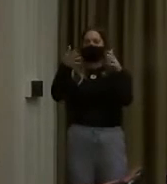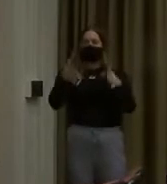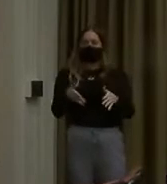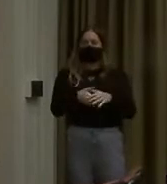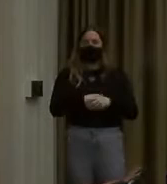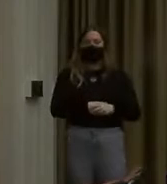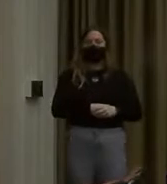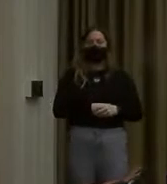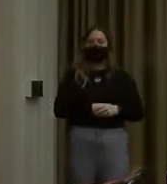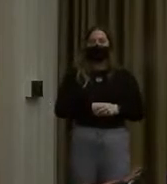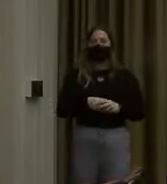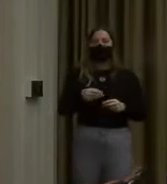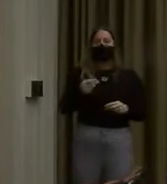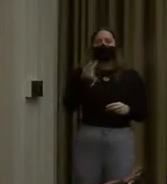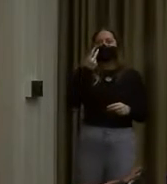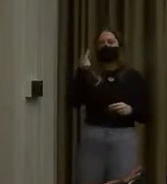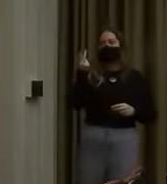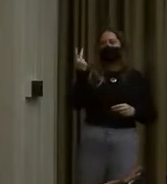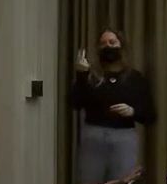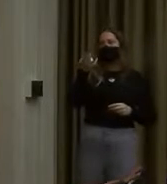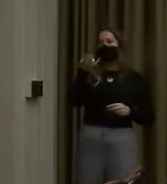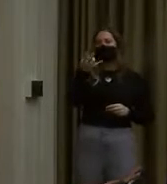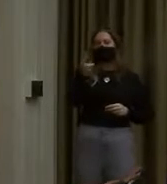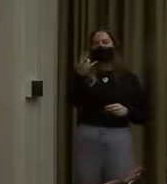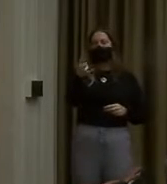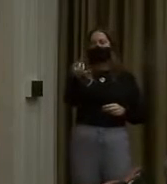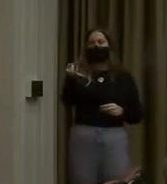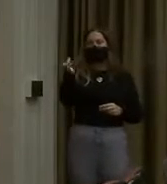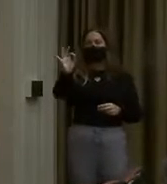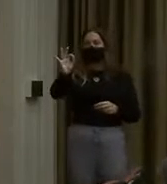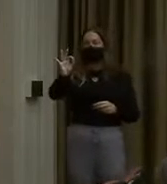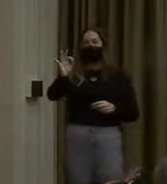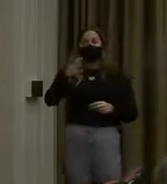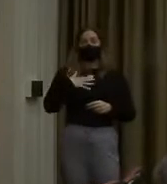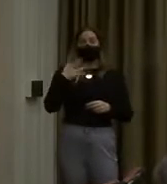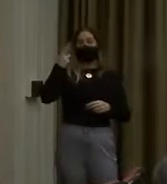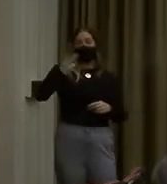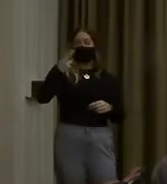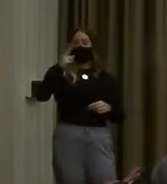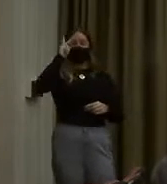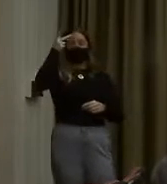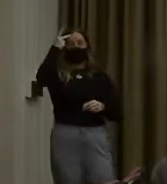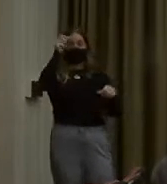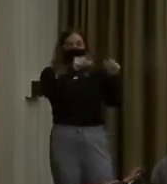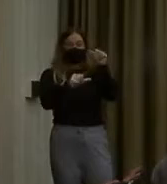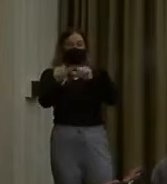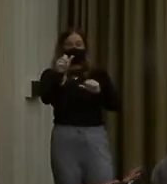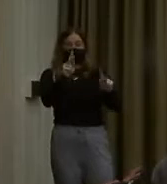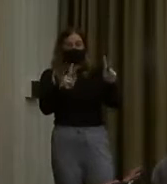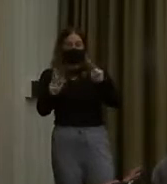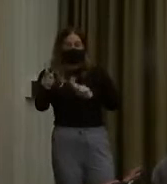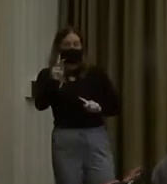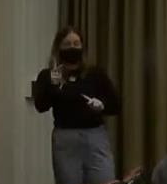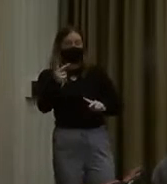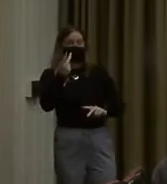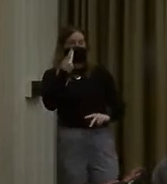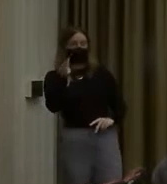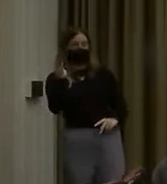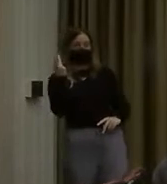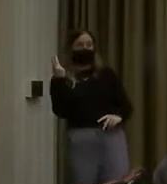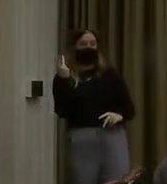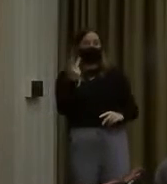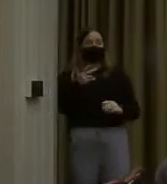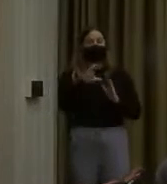history. So back in 1789, for all my history and political science buffs, you might recall that's when our